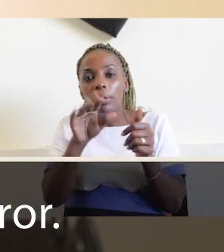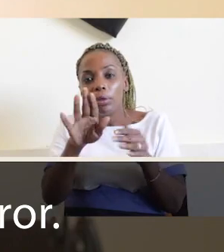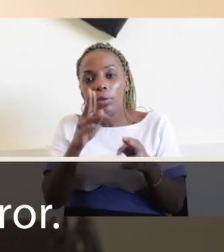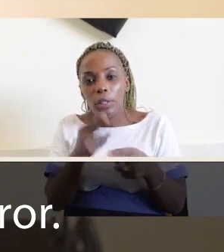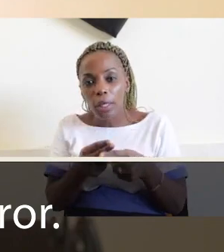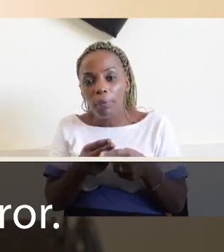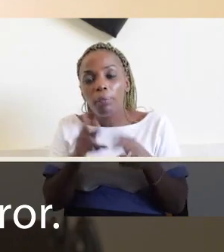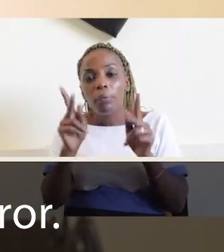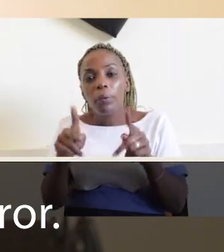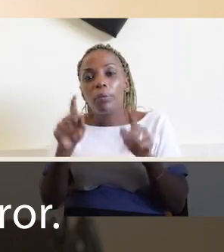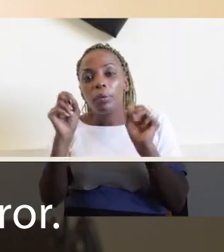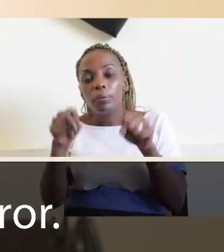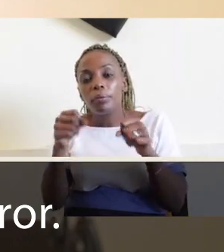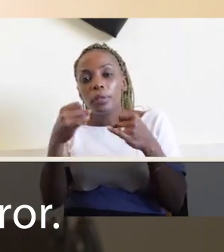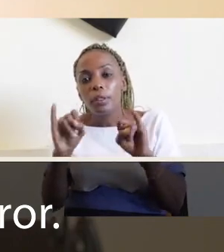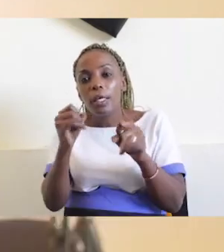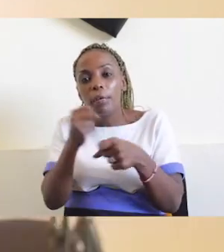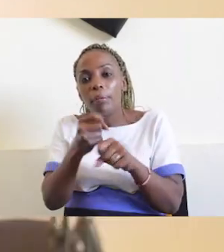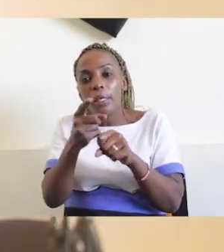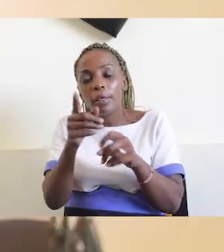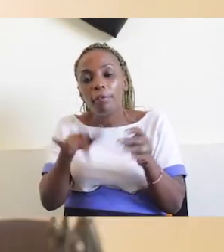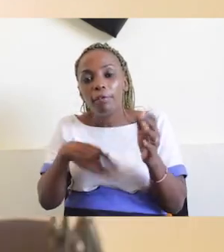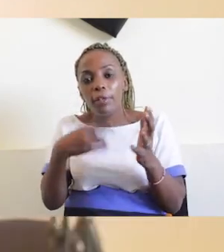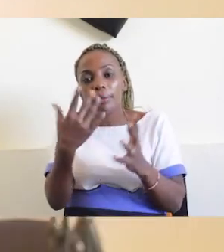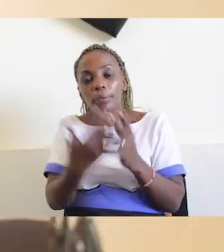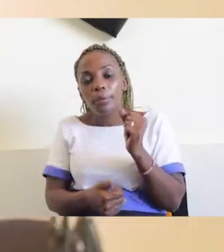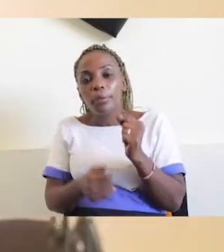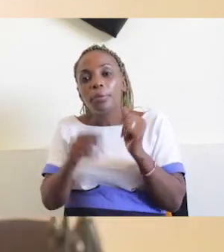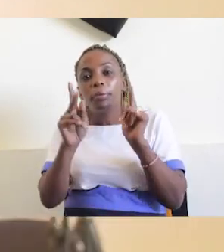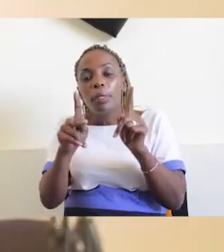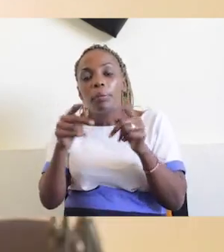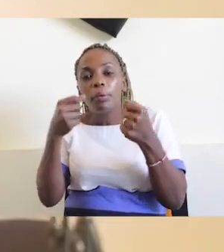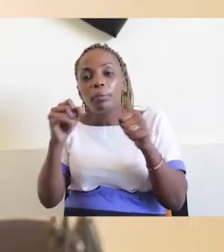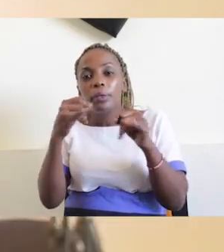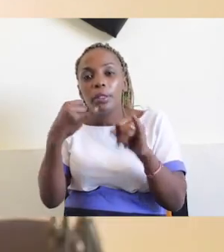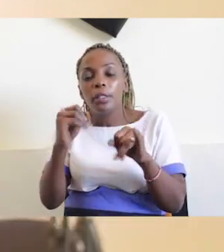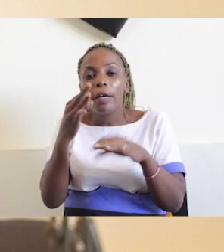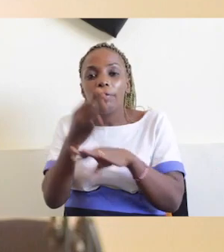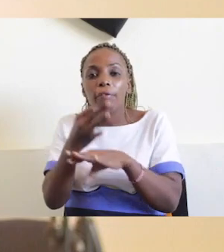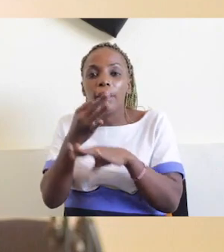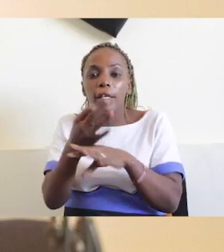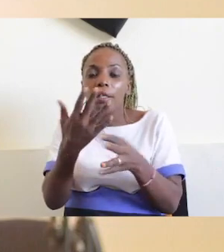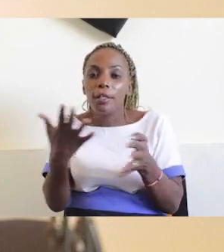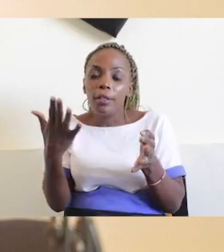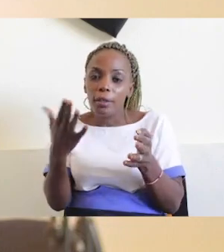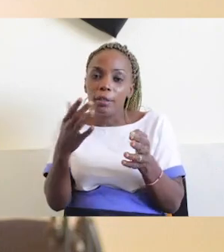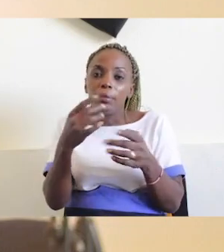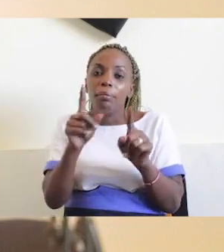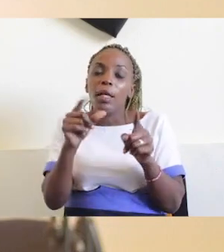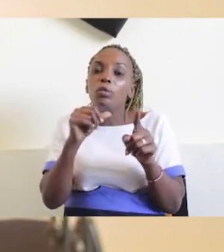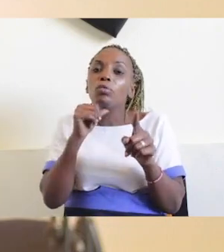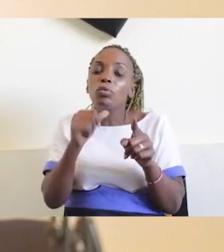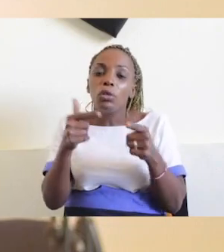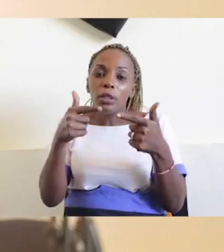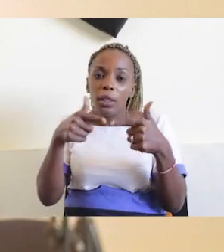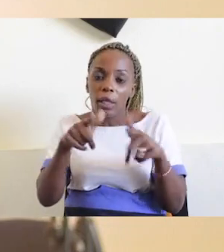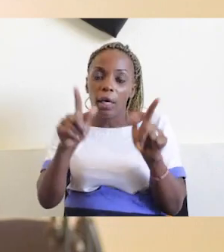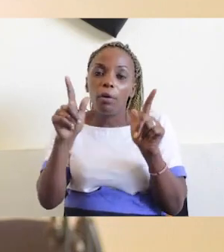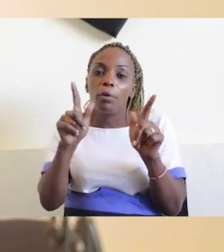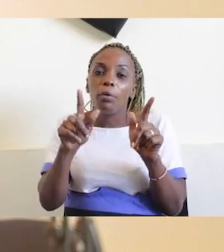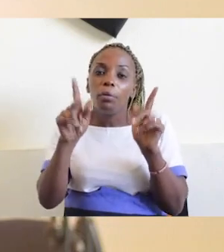you. They will try to intimidate you. They will call you names. They'll say all sorts of things, but do not